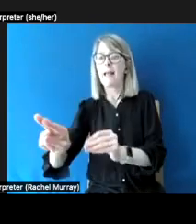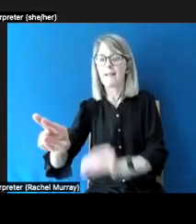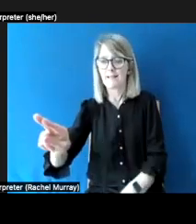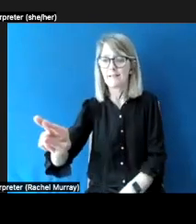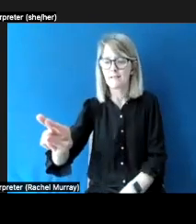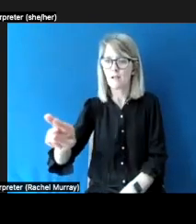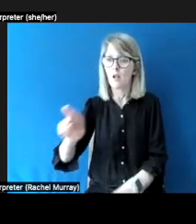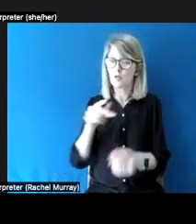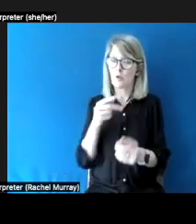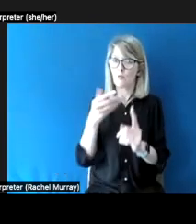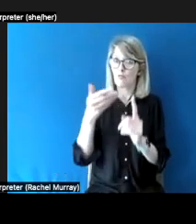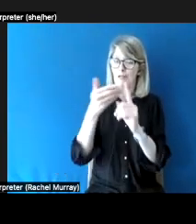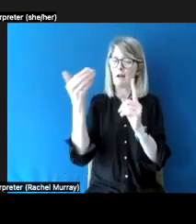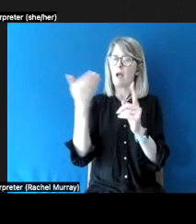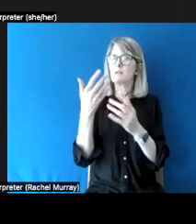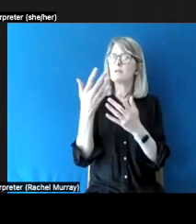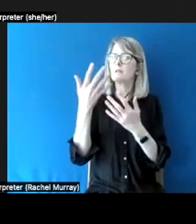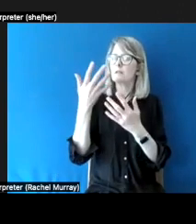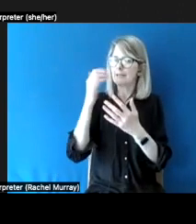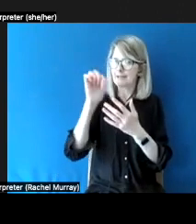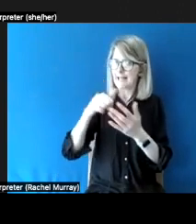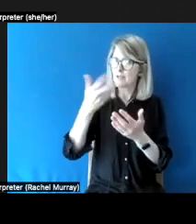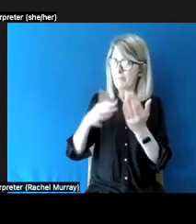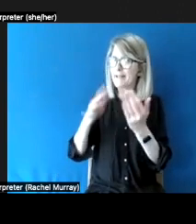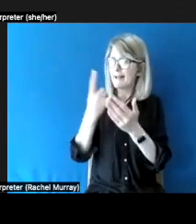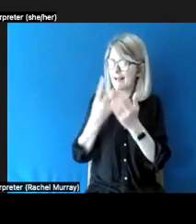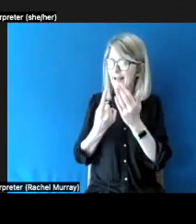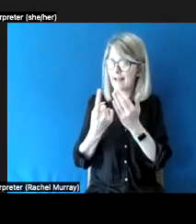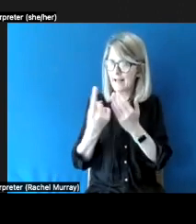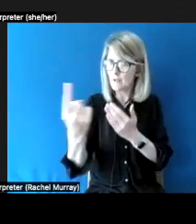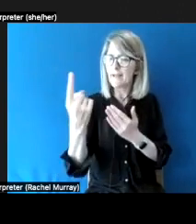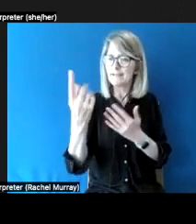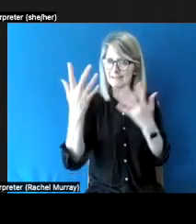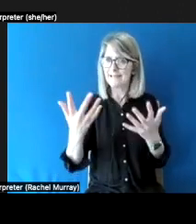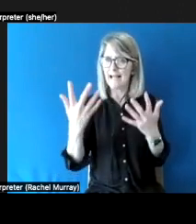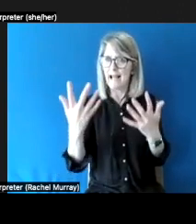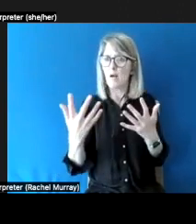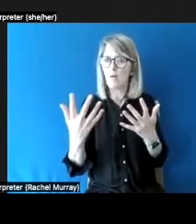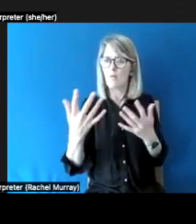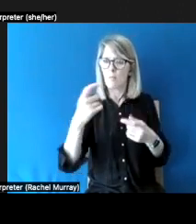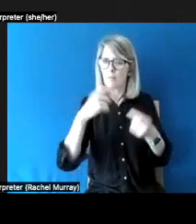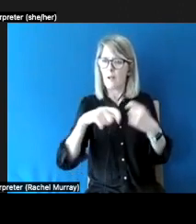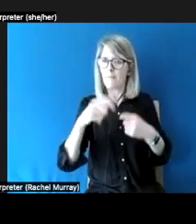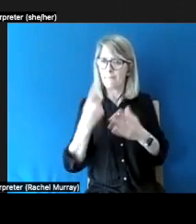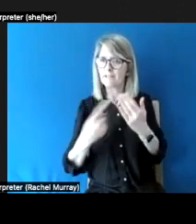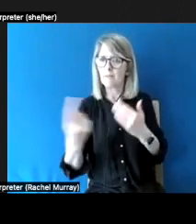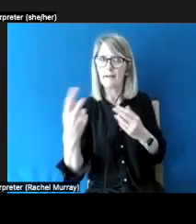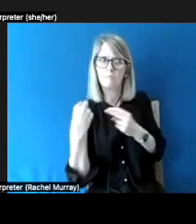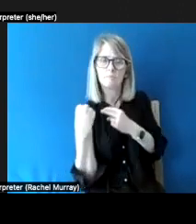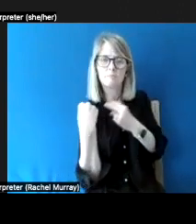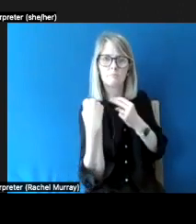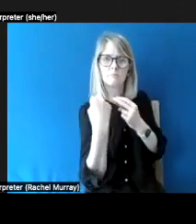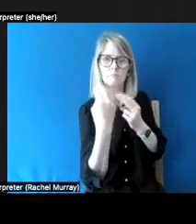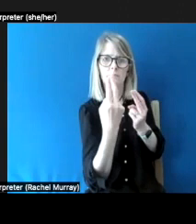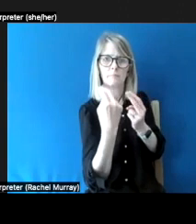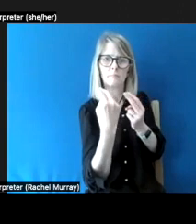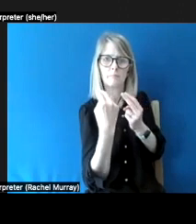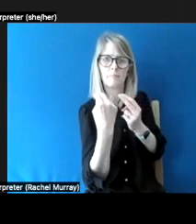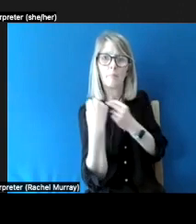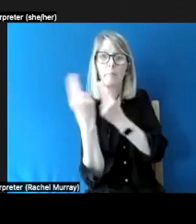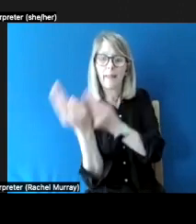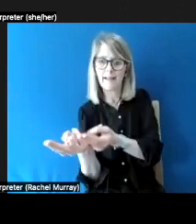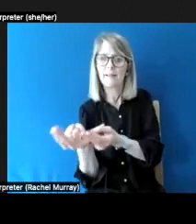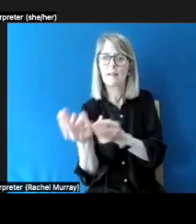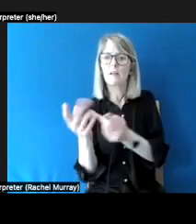been independence, but at the same time, you also recognize how some of the residual elements of